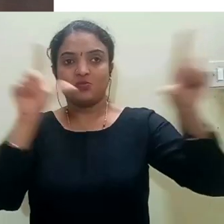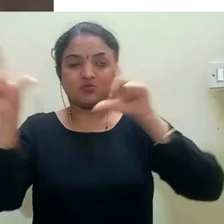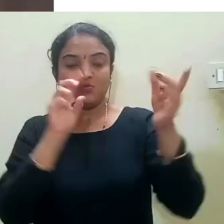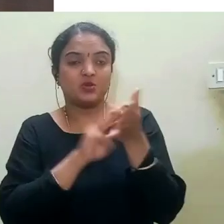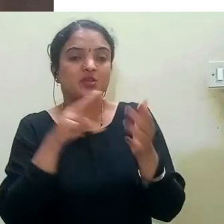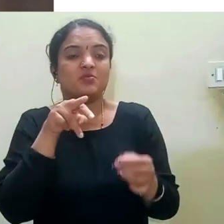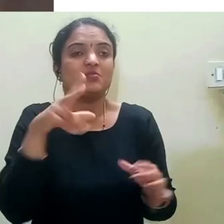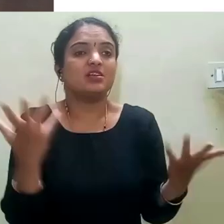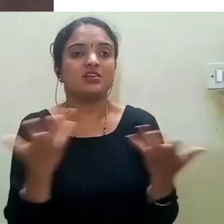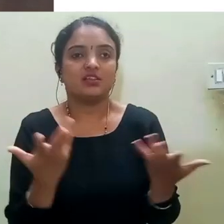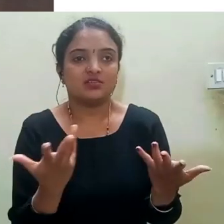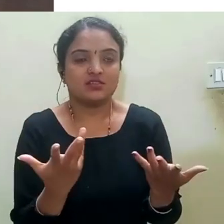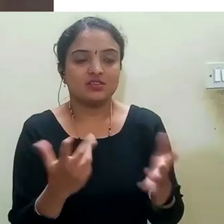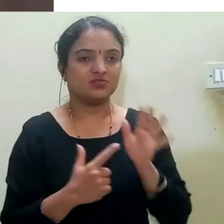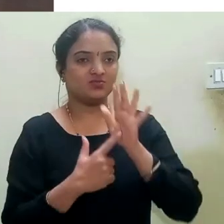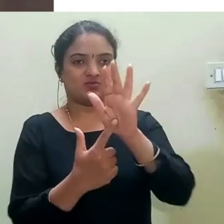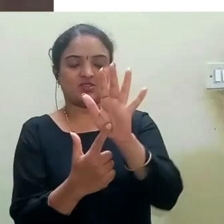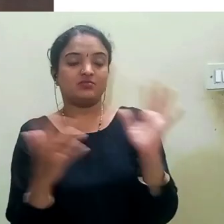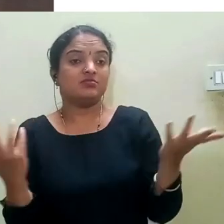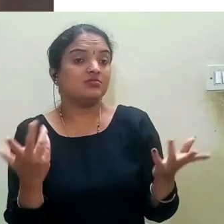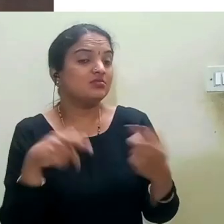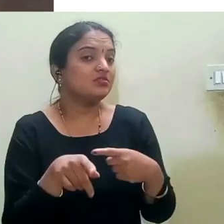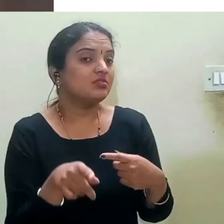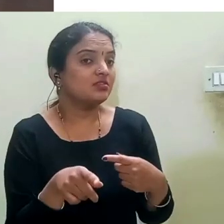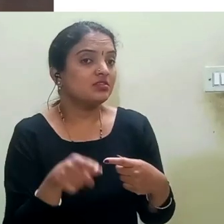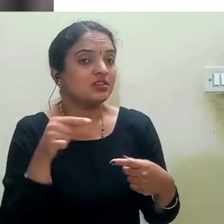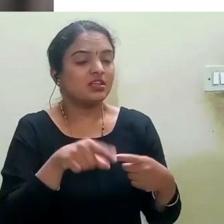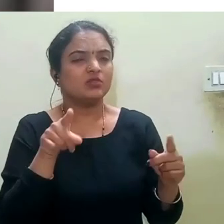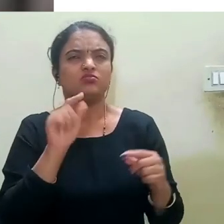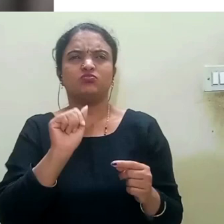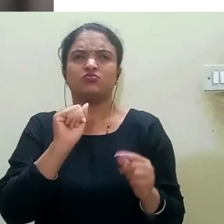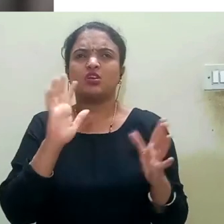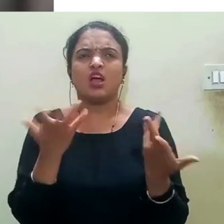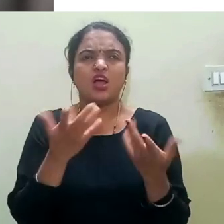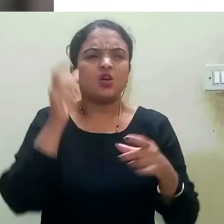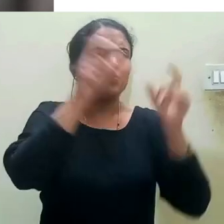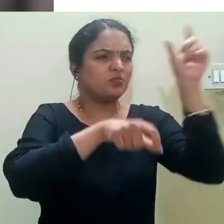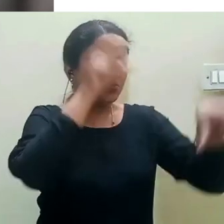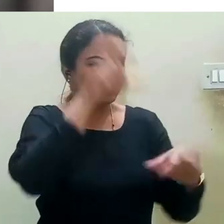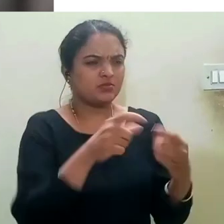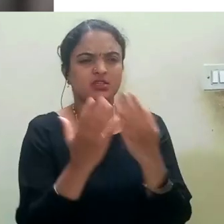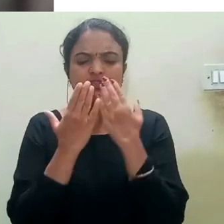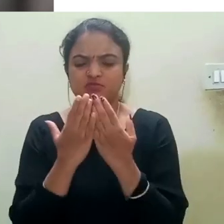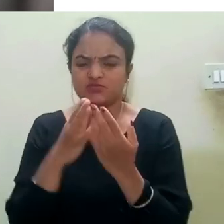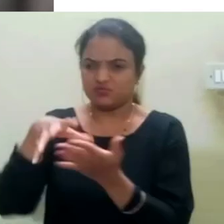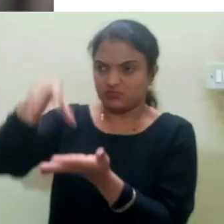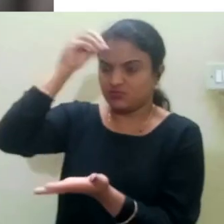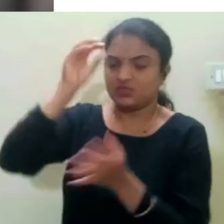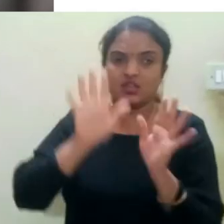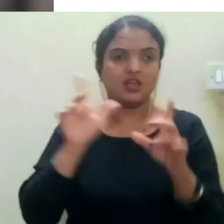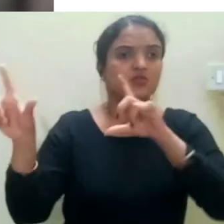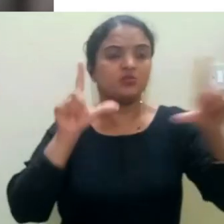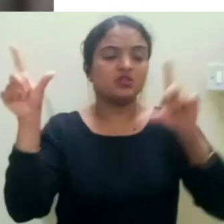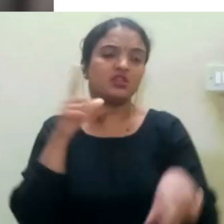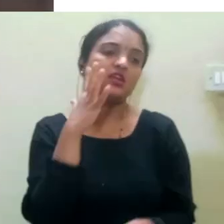remains consistent across these ideas of what a museum should be, and that is its role as a public institution